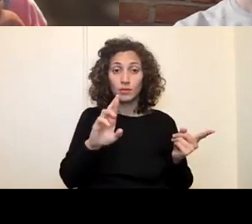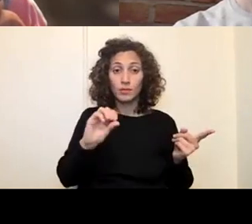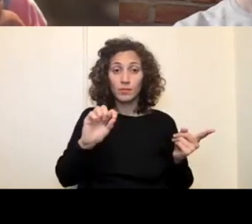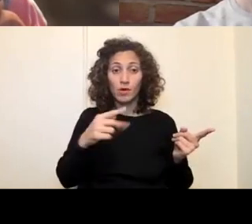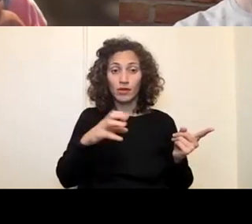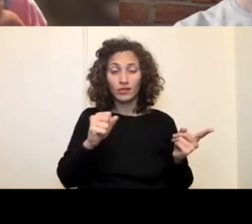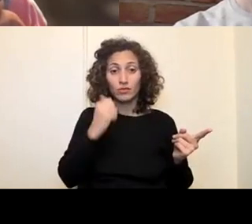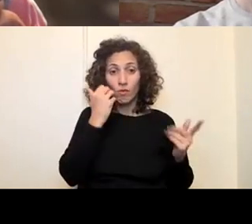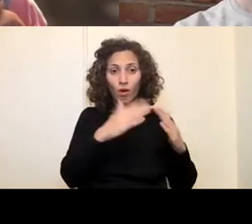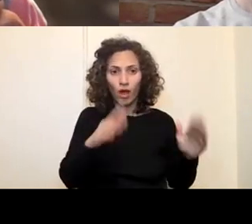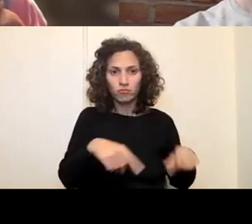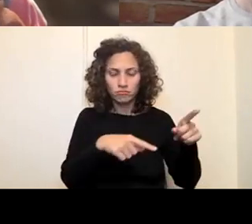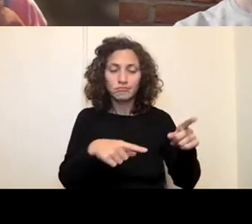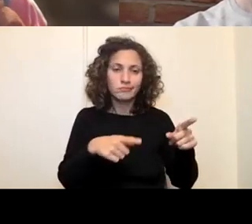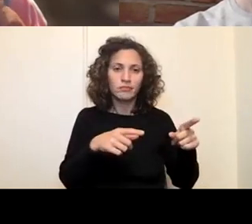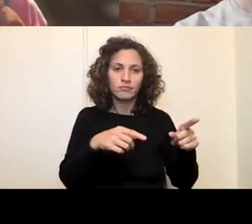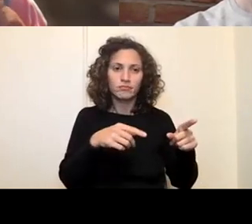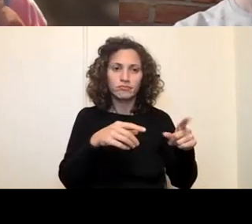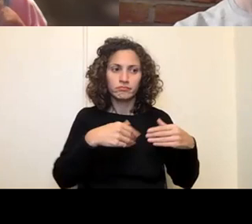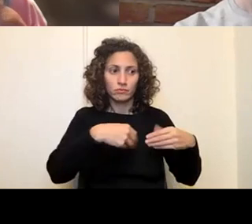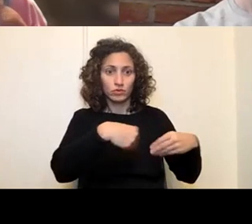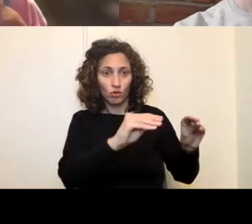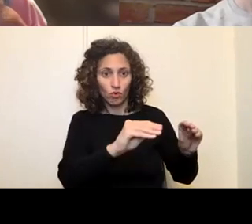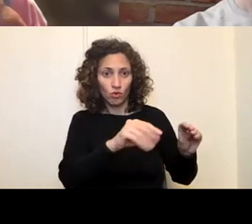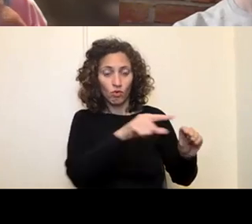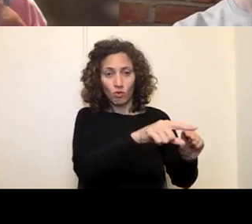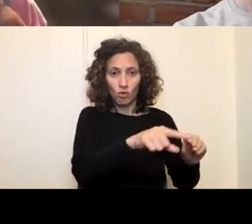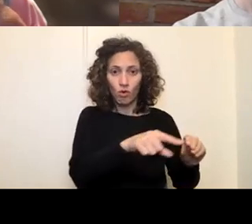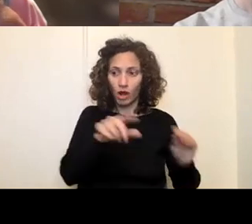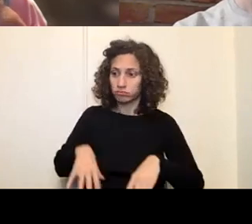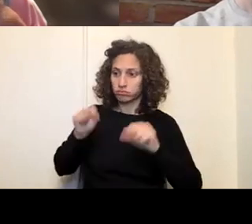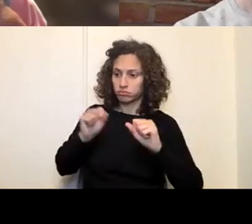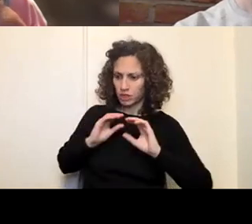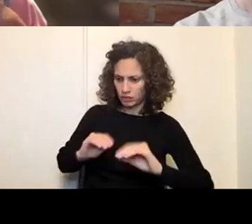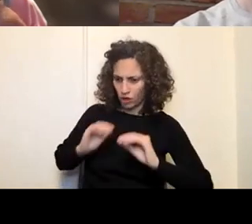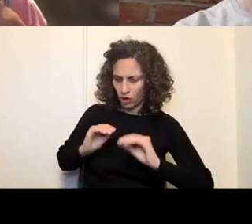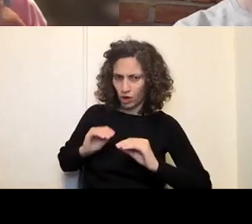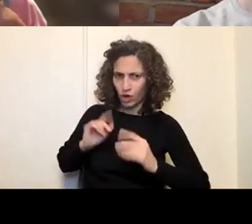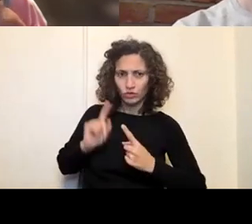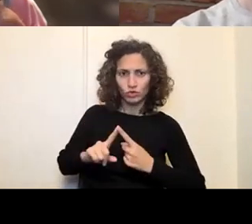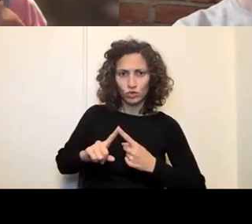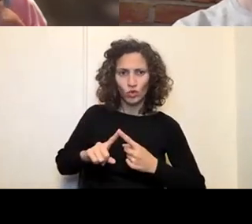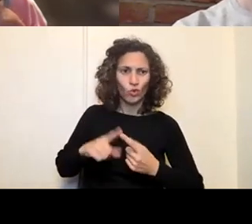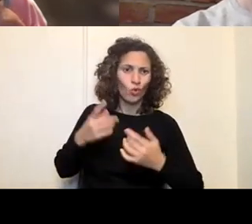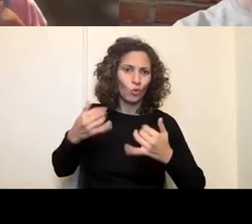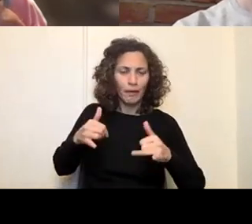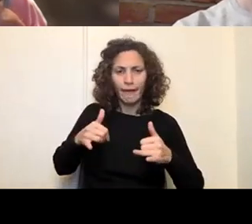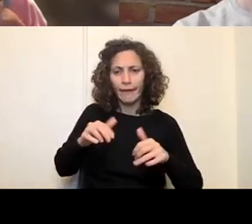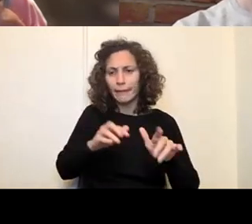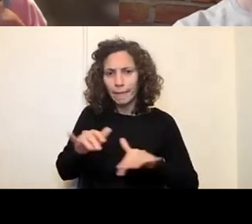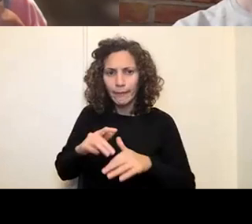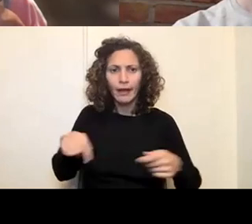and taught to play instruments. They were called sing-song girls, and